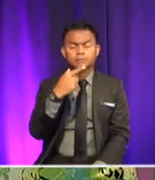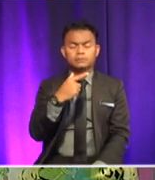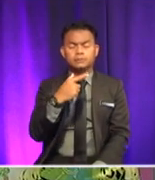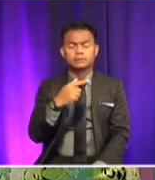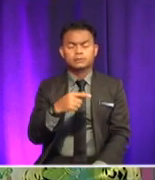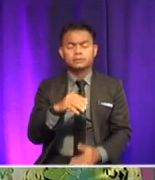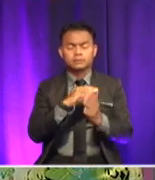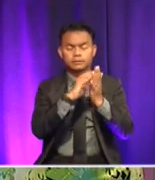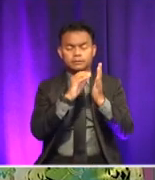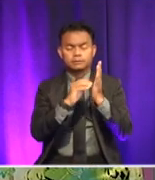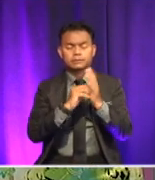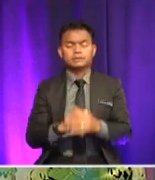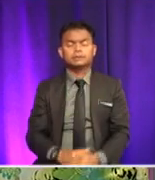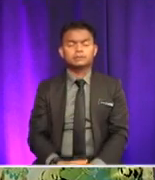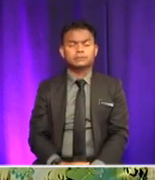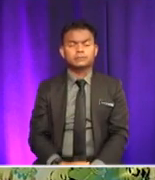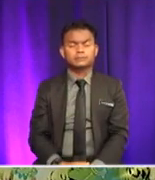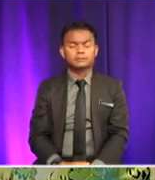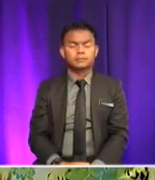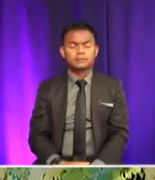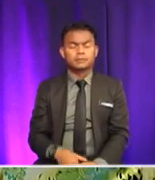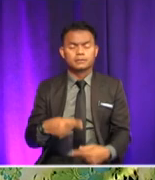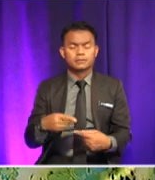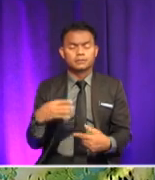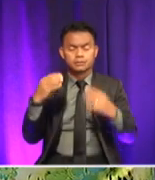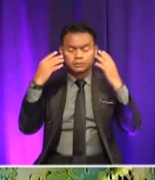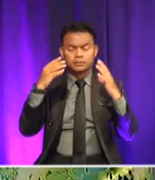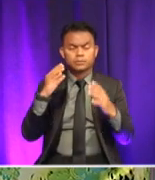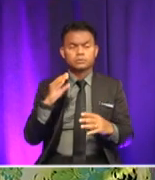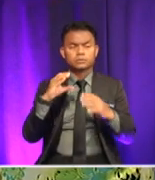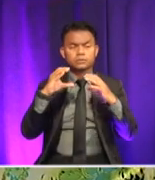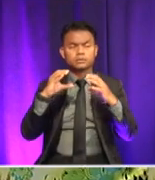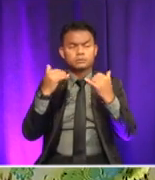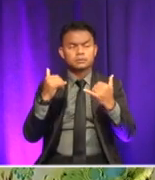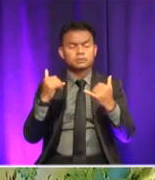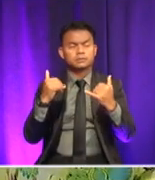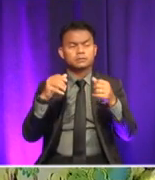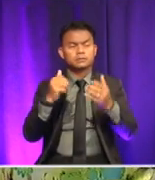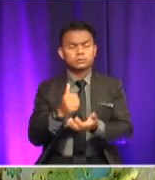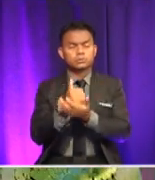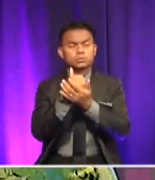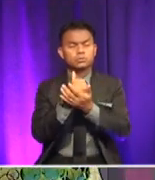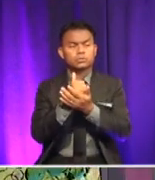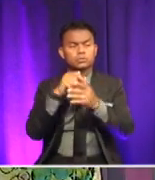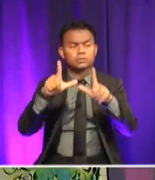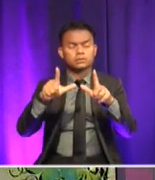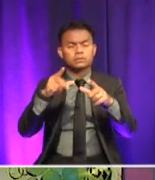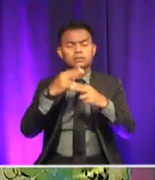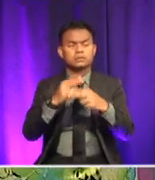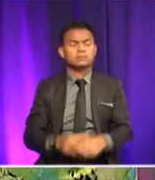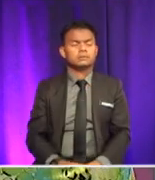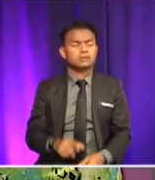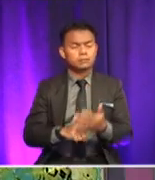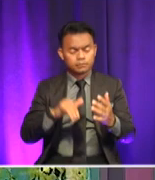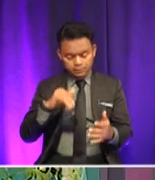Please, if we're talking about Min Fong Ho, you must put her name in. All right. So we want to see what kind of technique she